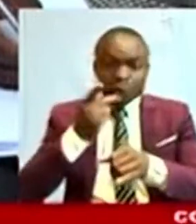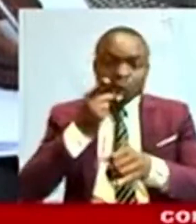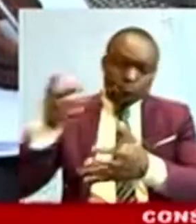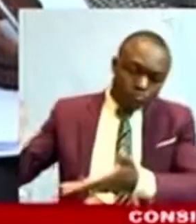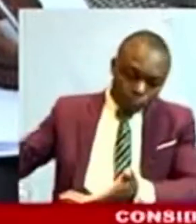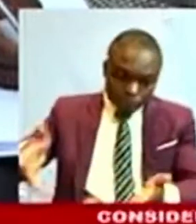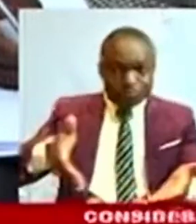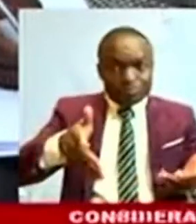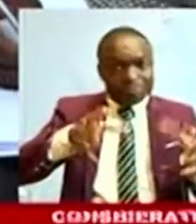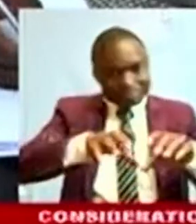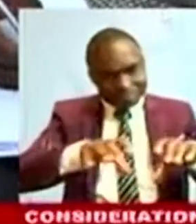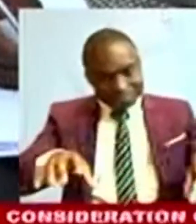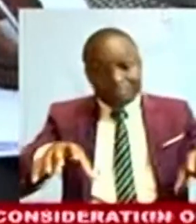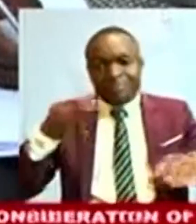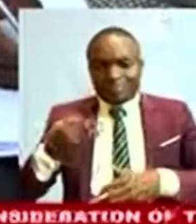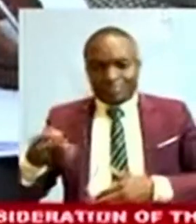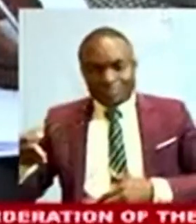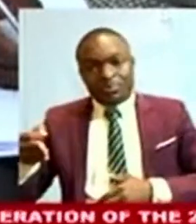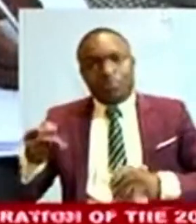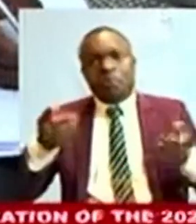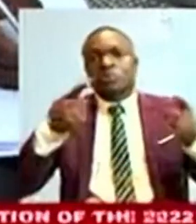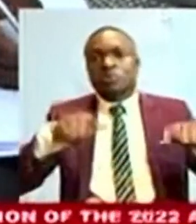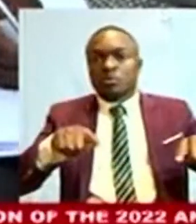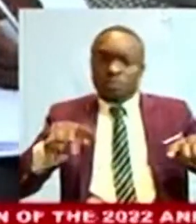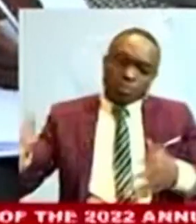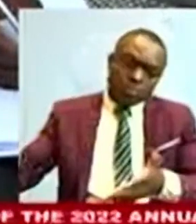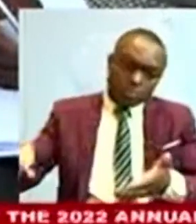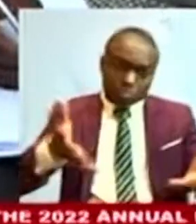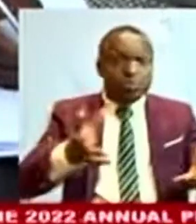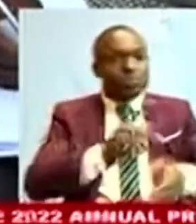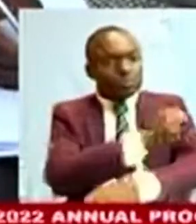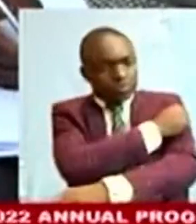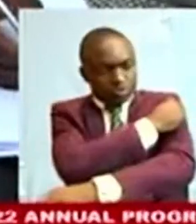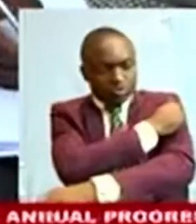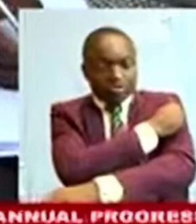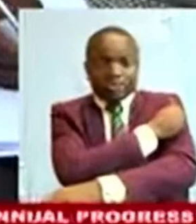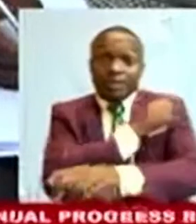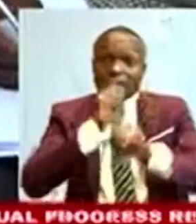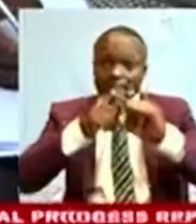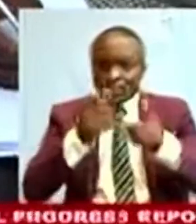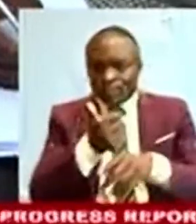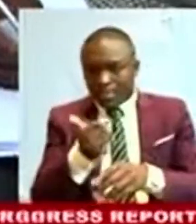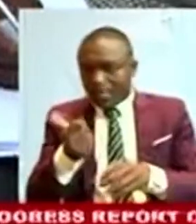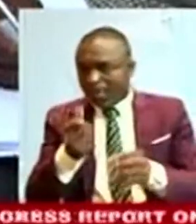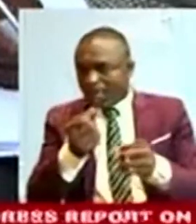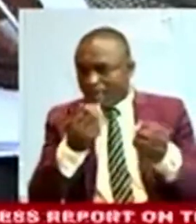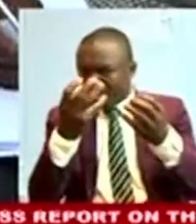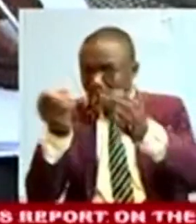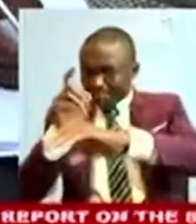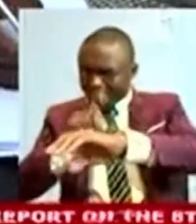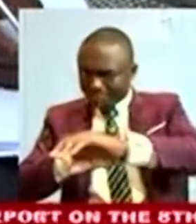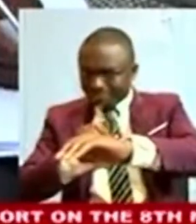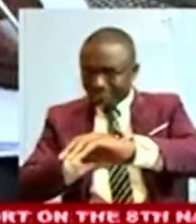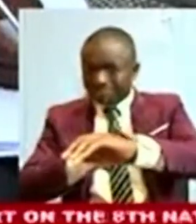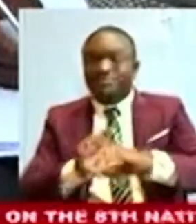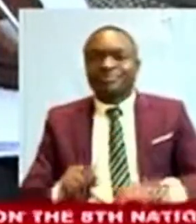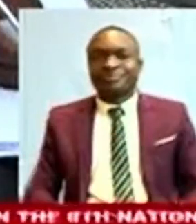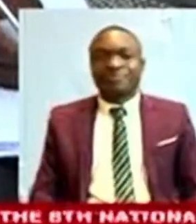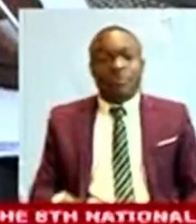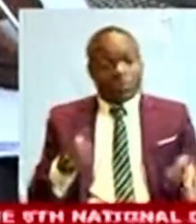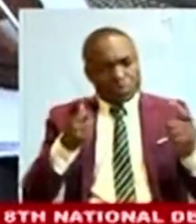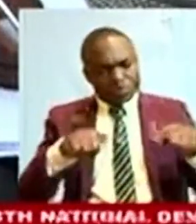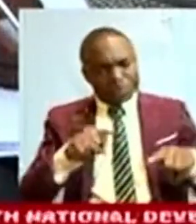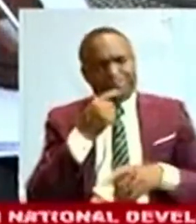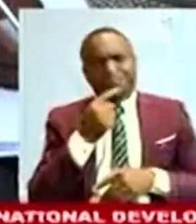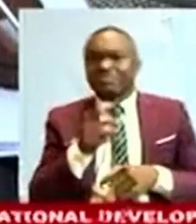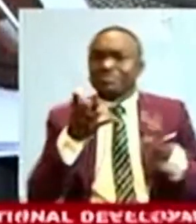the facility when they are bringing their child for a vaccination. But the rest of the time, even when we say we want